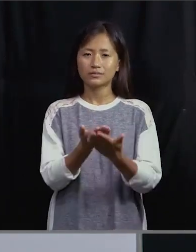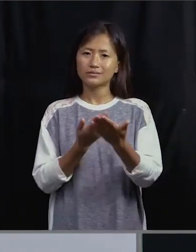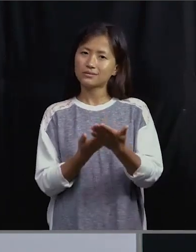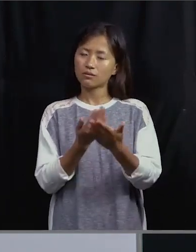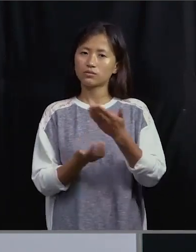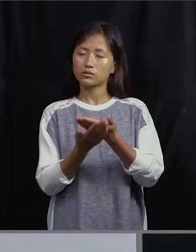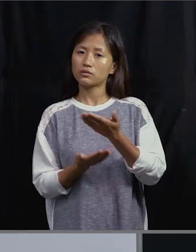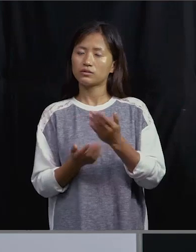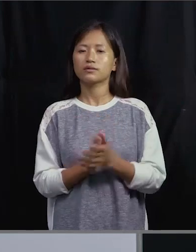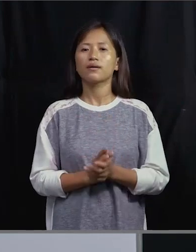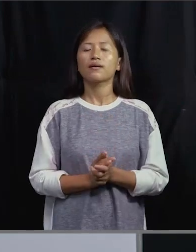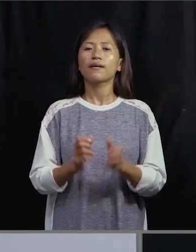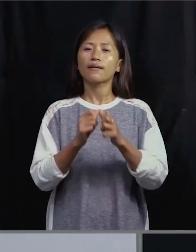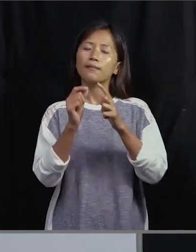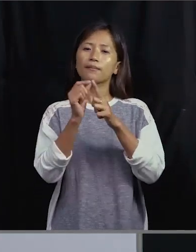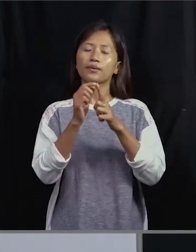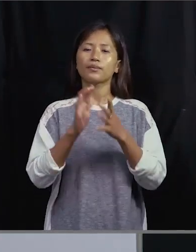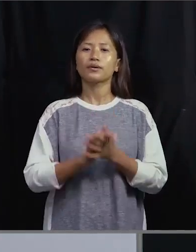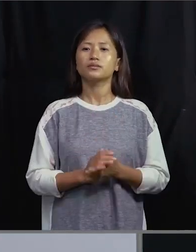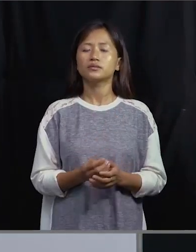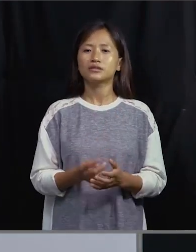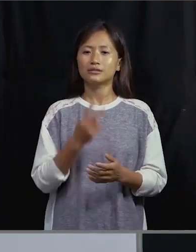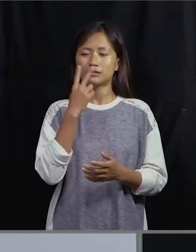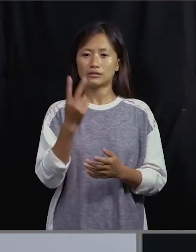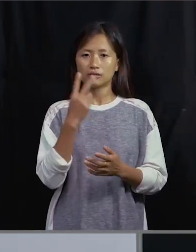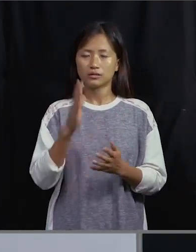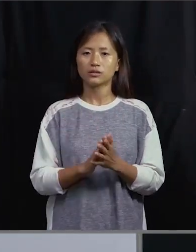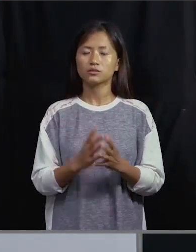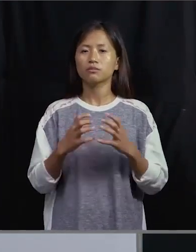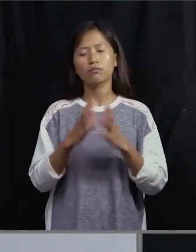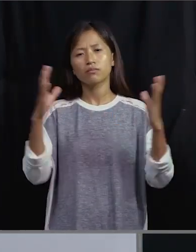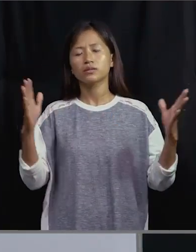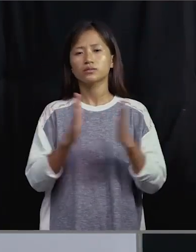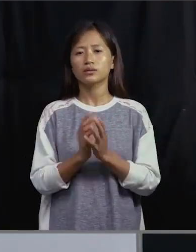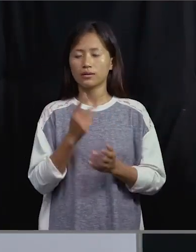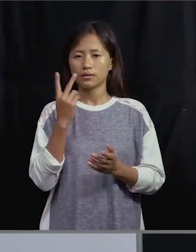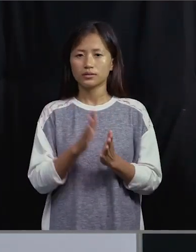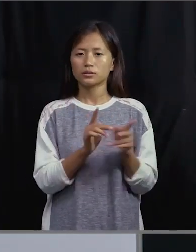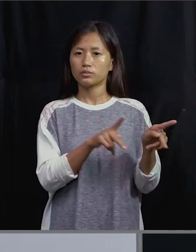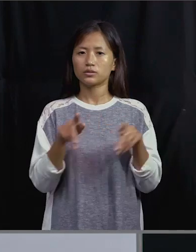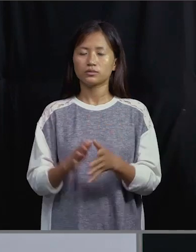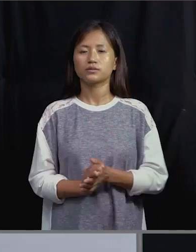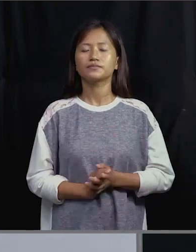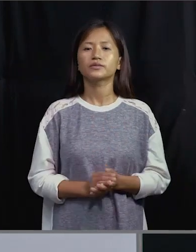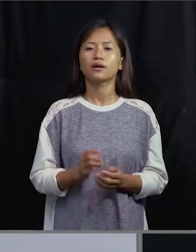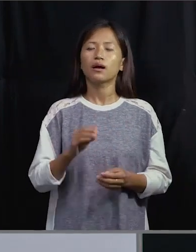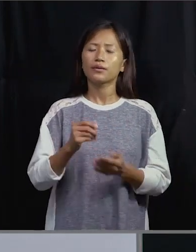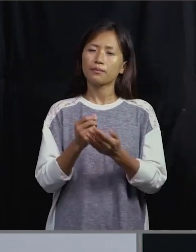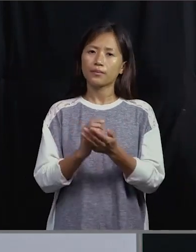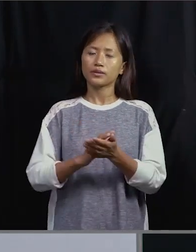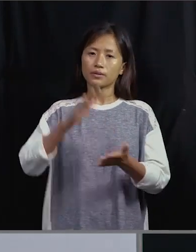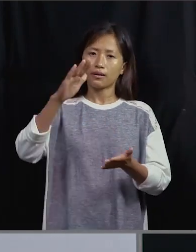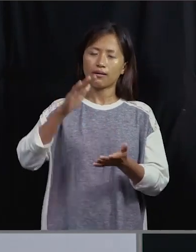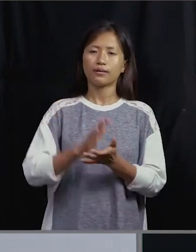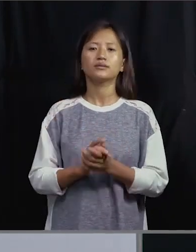app, and then you want to check as much as possible. As long as the price remains high,